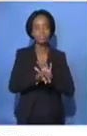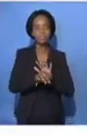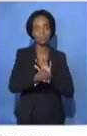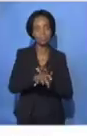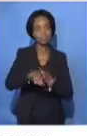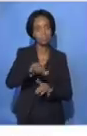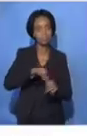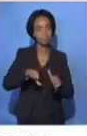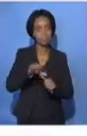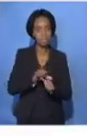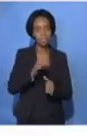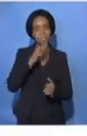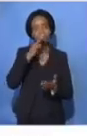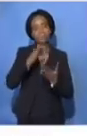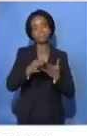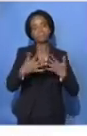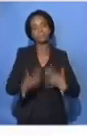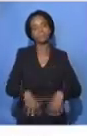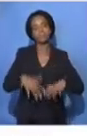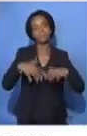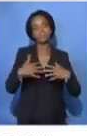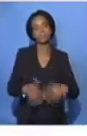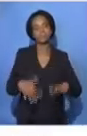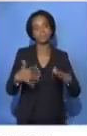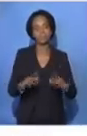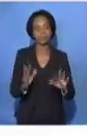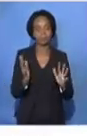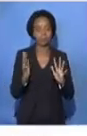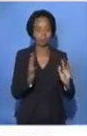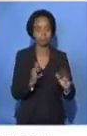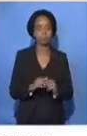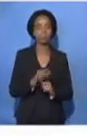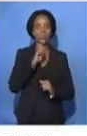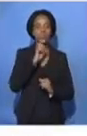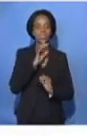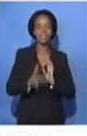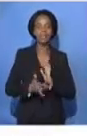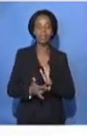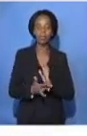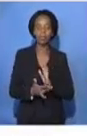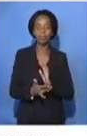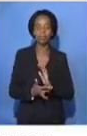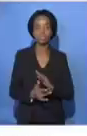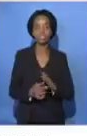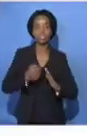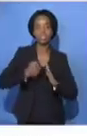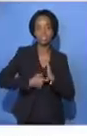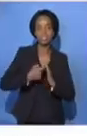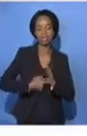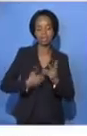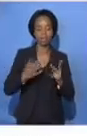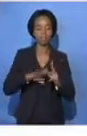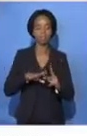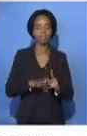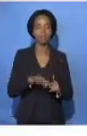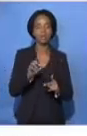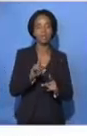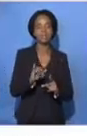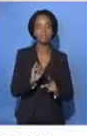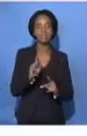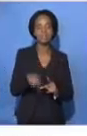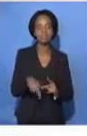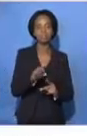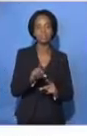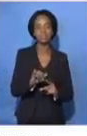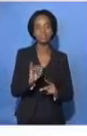was commendable. The use of technology, e.g. scanner, zip, to verify